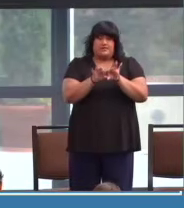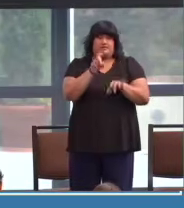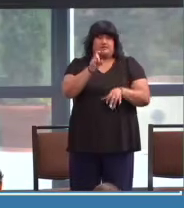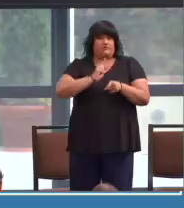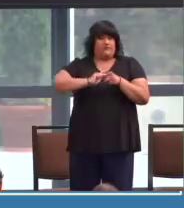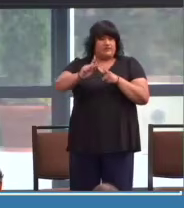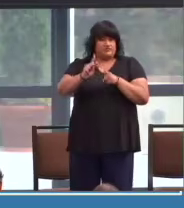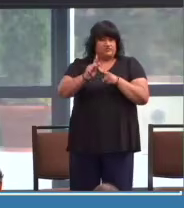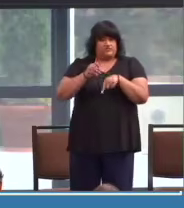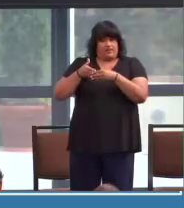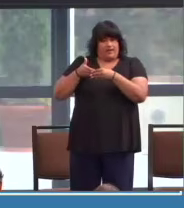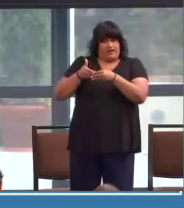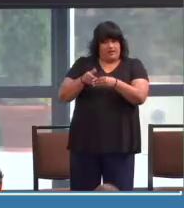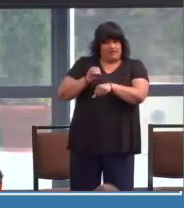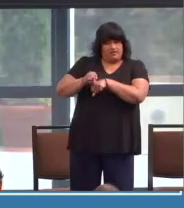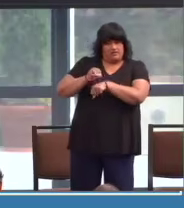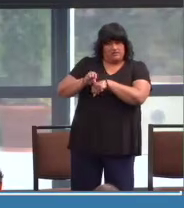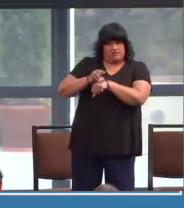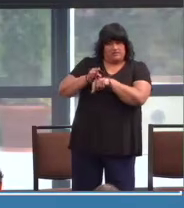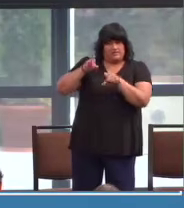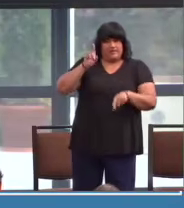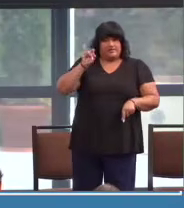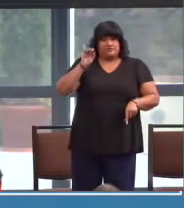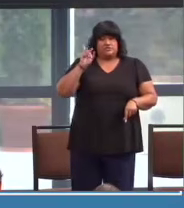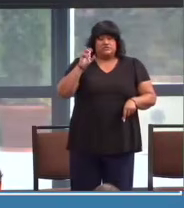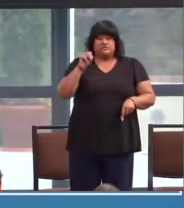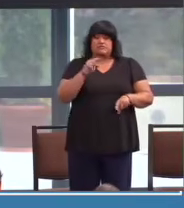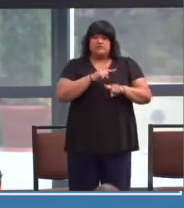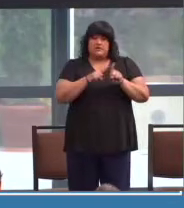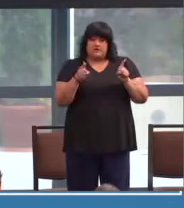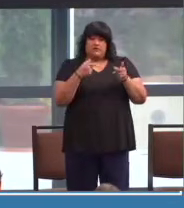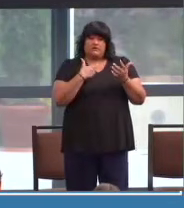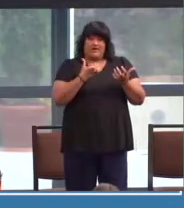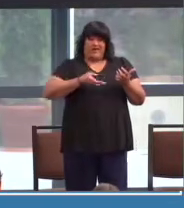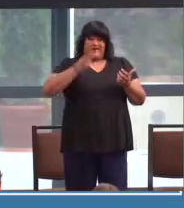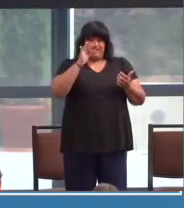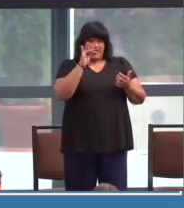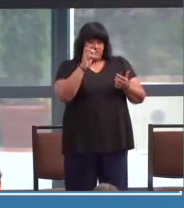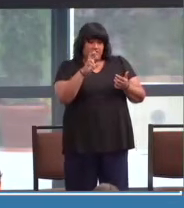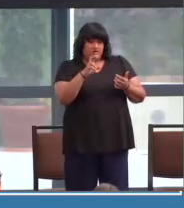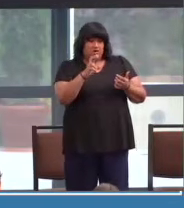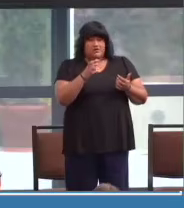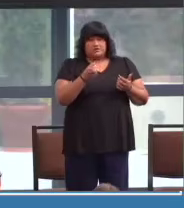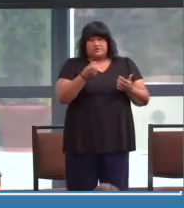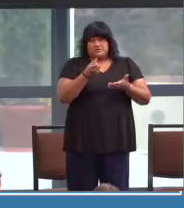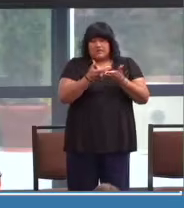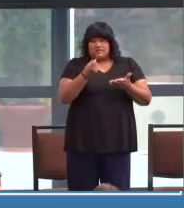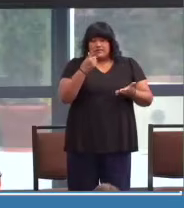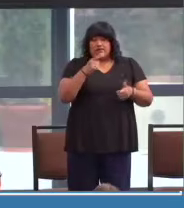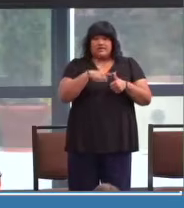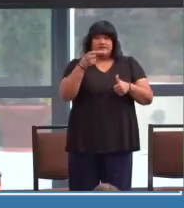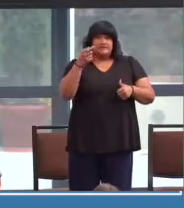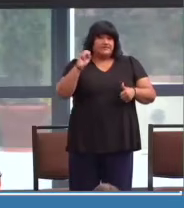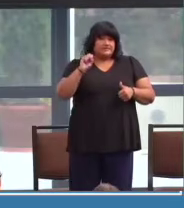But if you're looking to work on your fiber specifically, there's also a lot of different supplements like psyllium husk or acacia fiber,